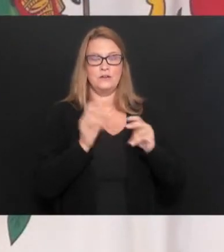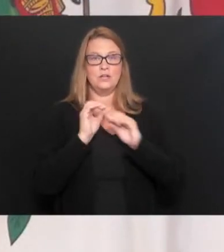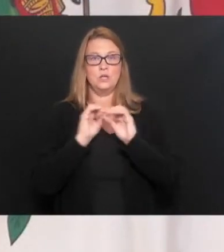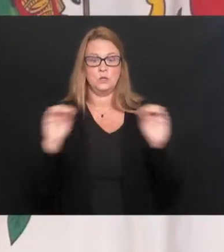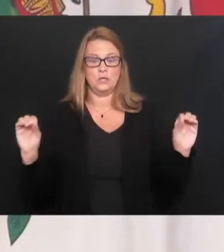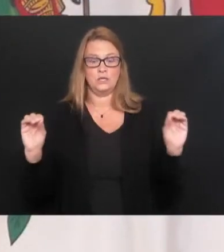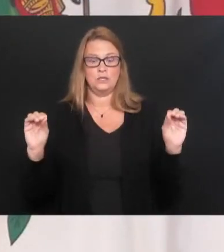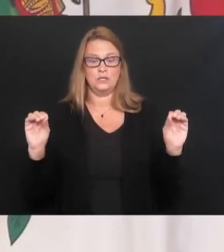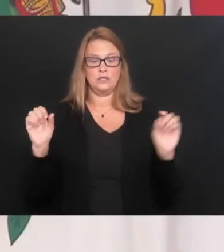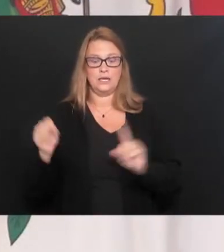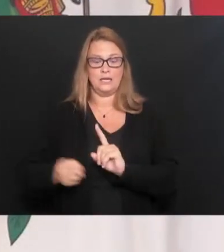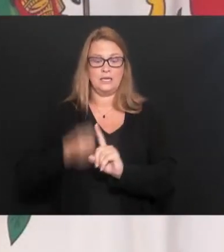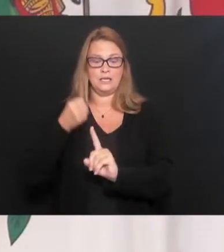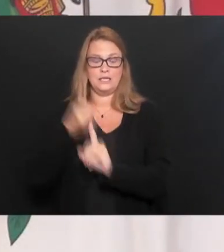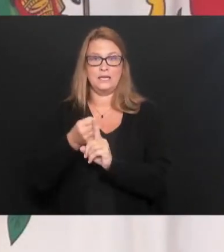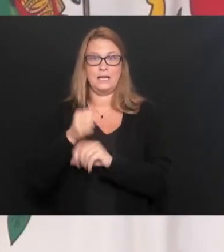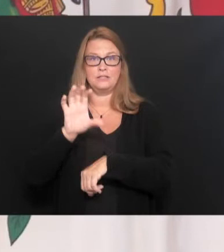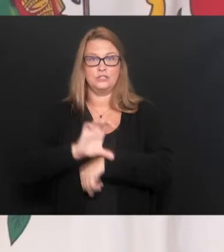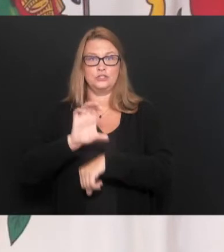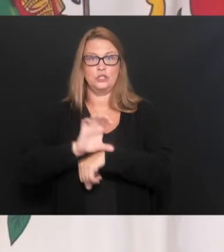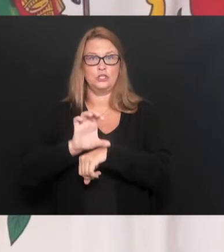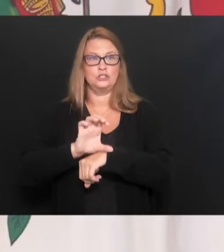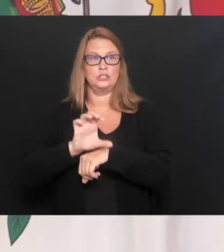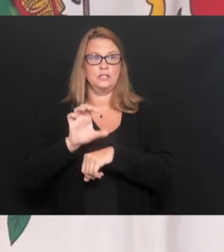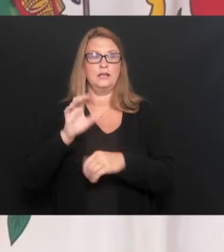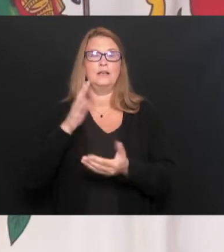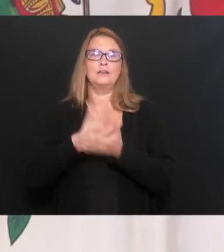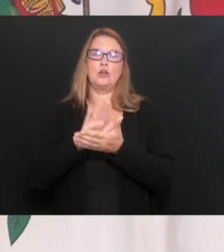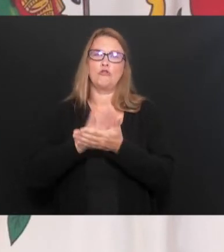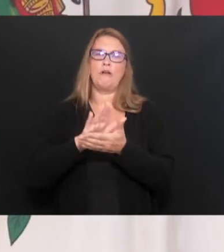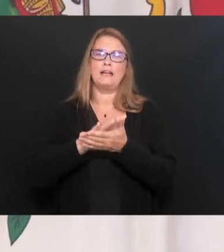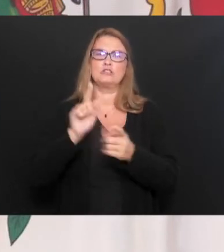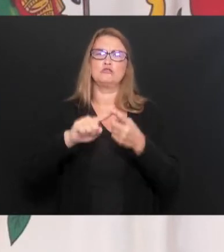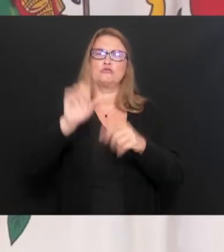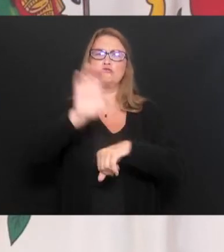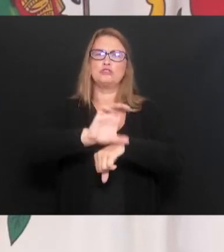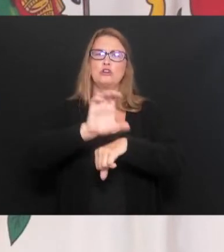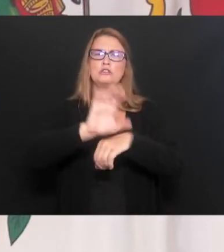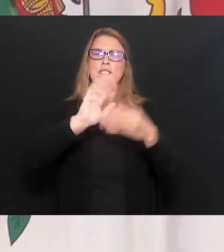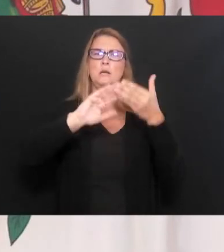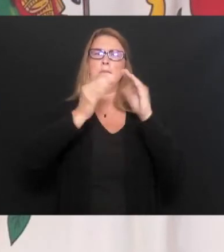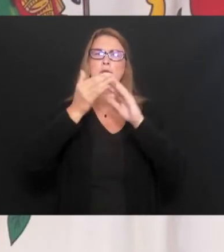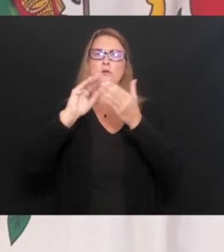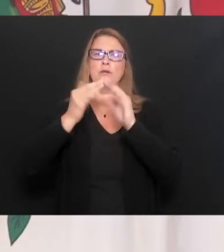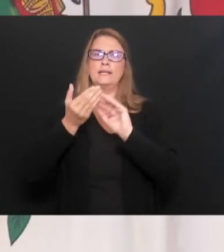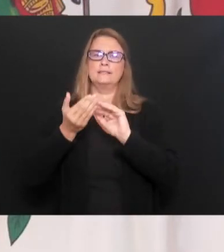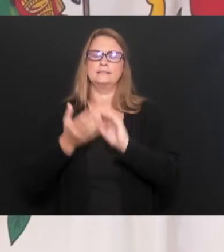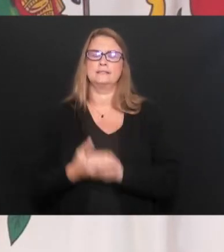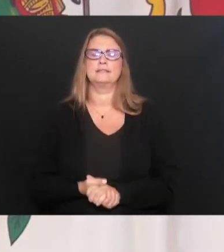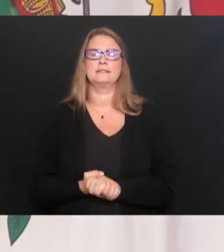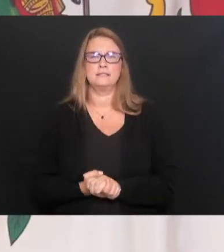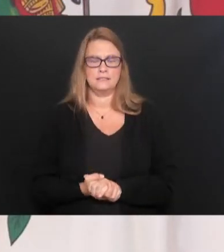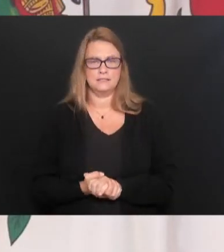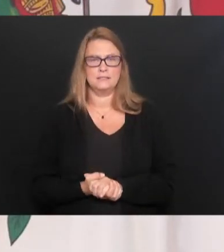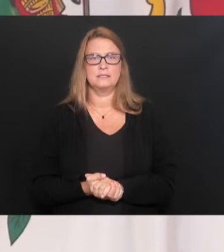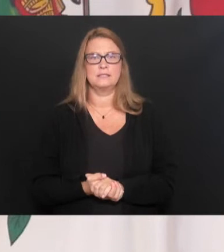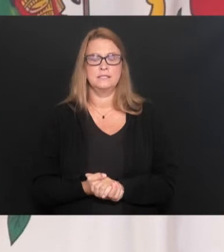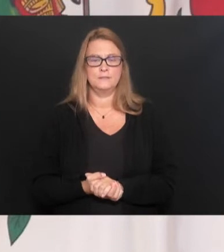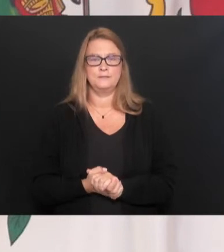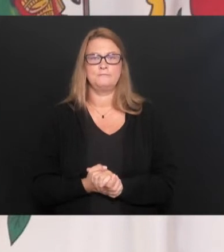have no outbreaks in our church communities. Way to go. I mean, absolutely fantastic. Absolutely just